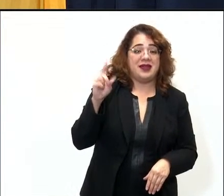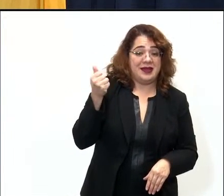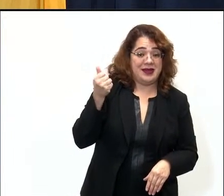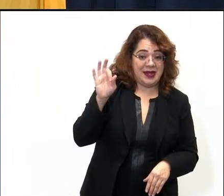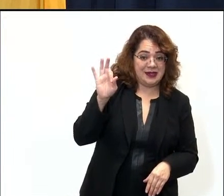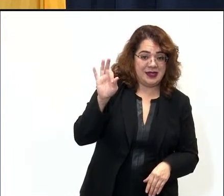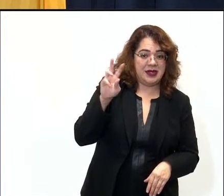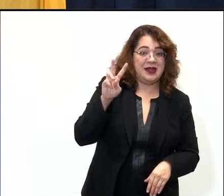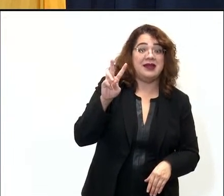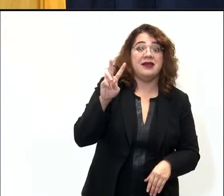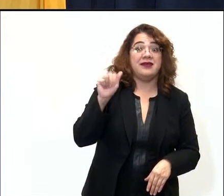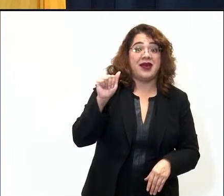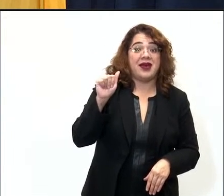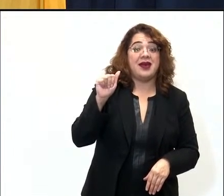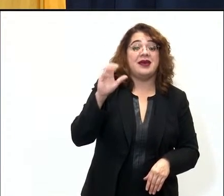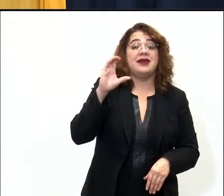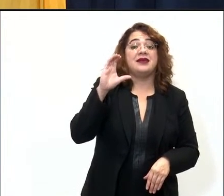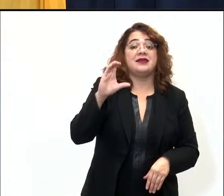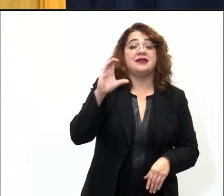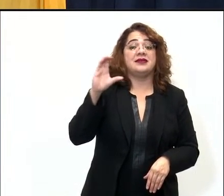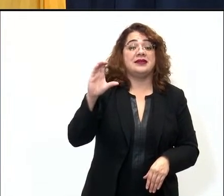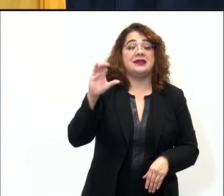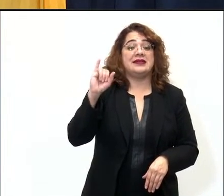COVID-19 vaccine